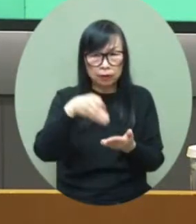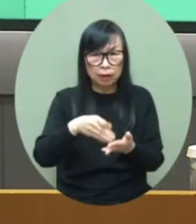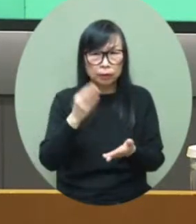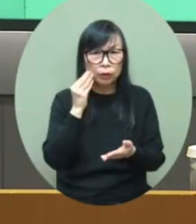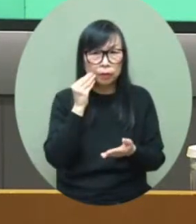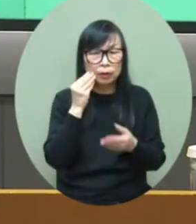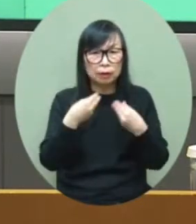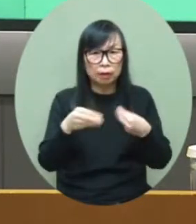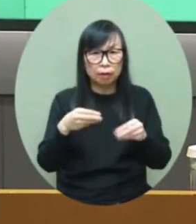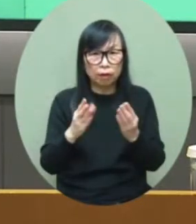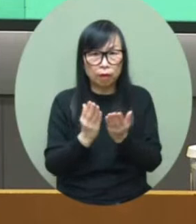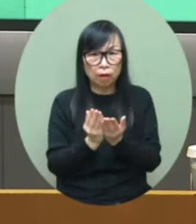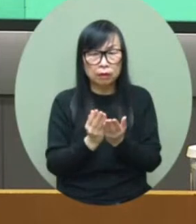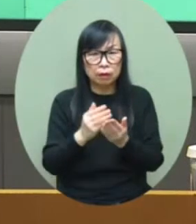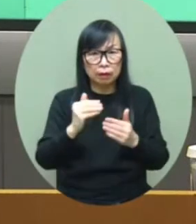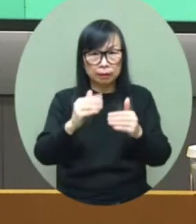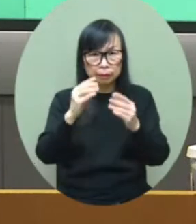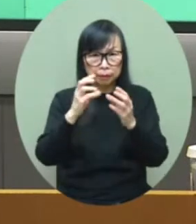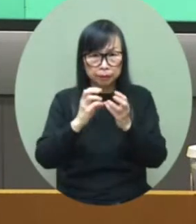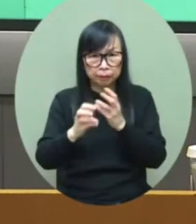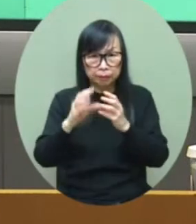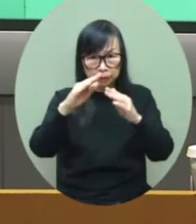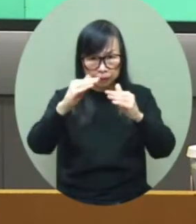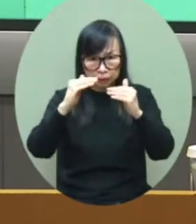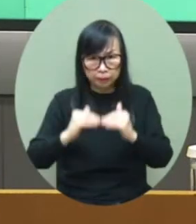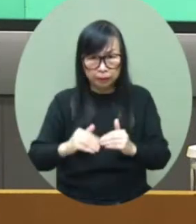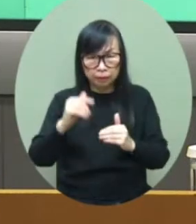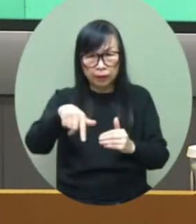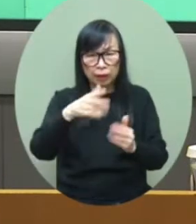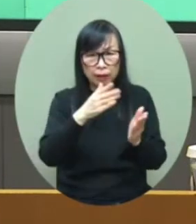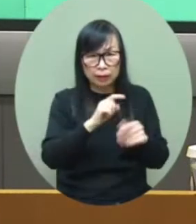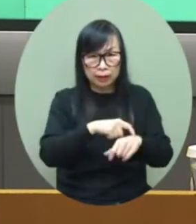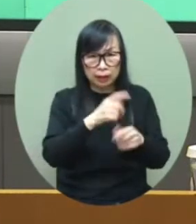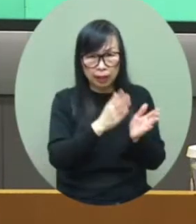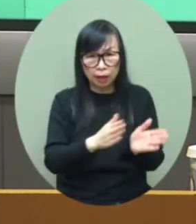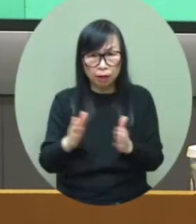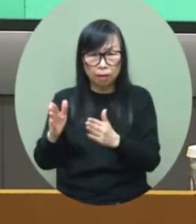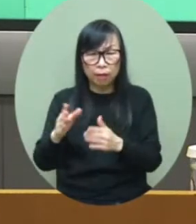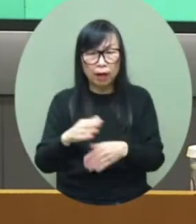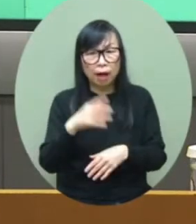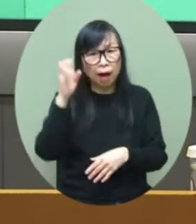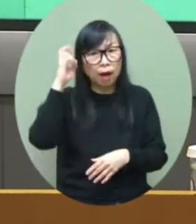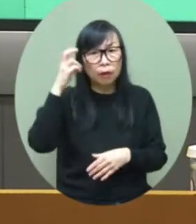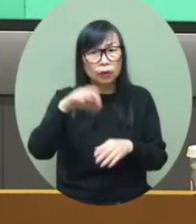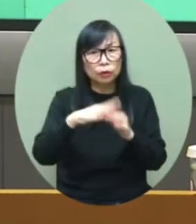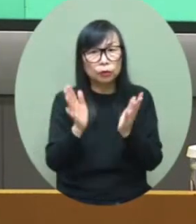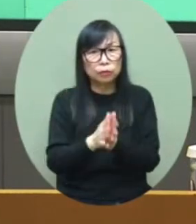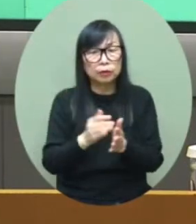to Hong Kong for face-to-face lesson in an orderly manner in two phases. In terms of the time frame,